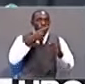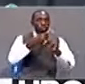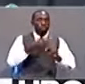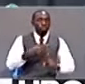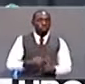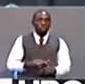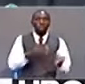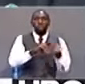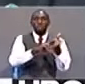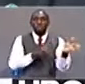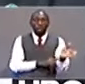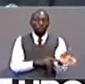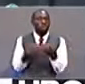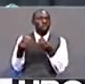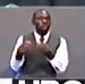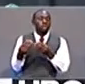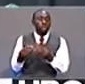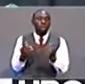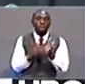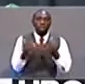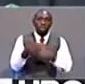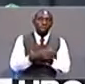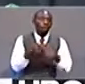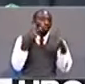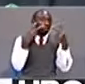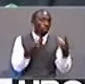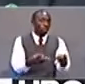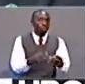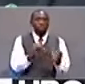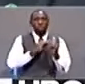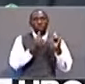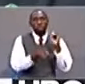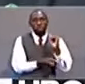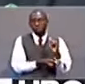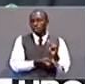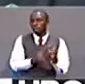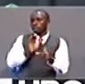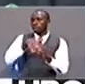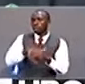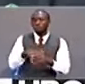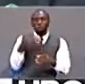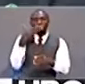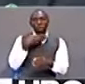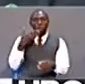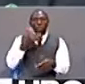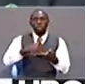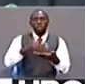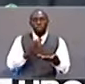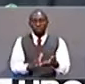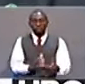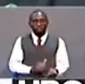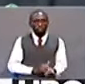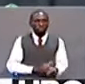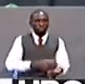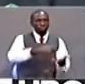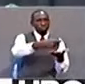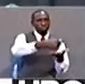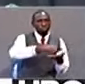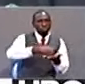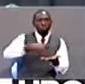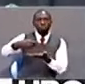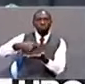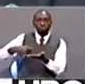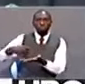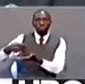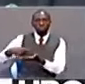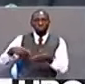easy access and visibility of the jobs in the sector. The signing of the agreements and the launch of the oil and